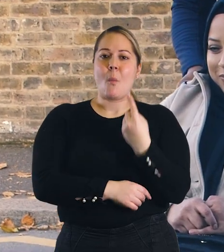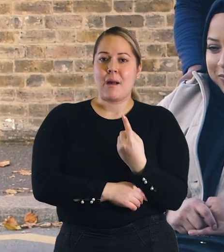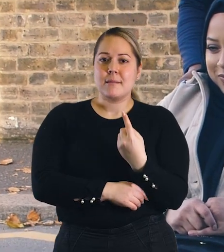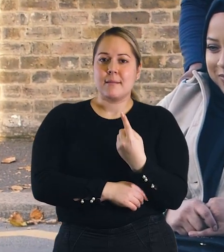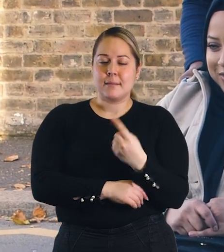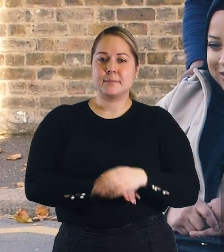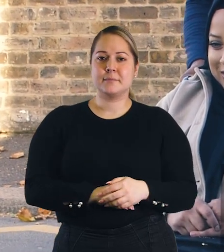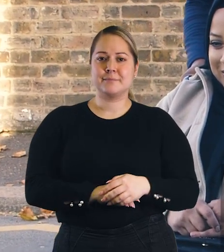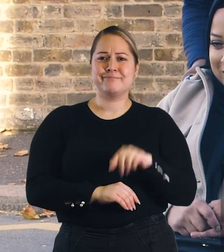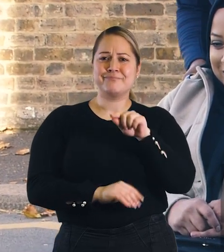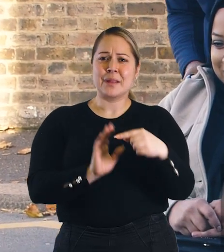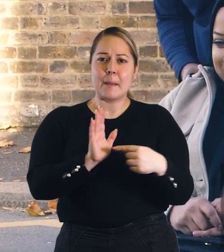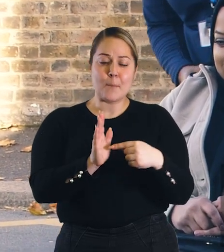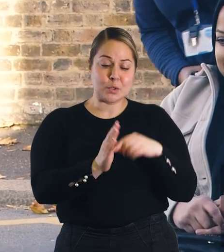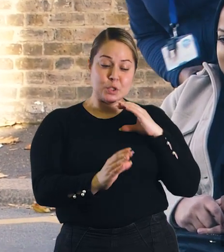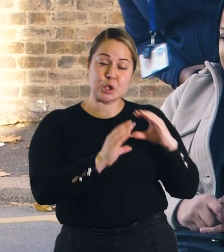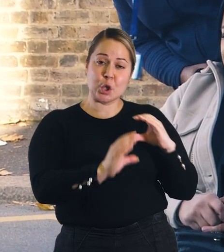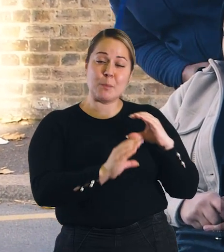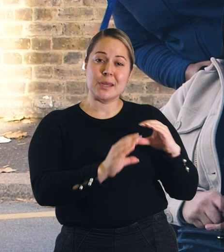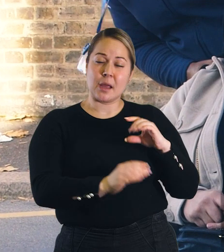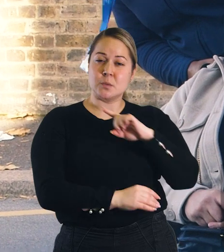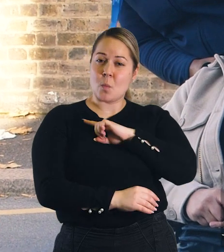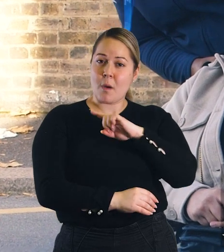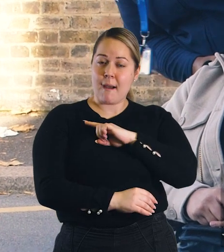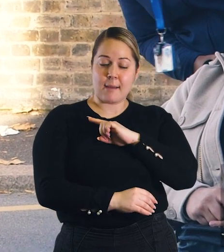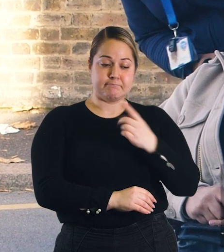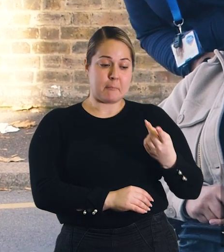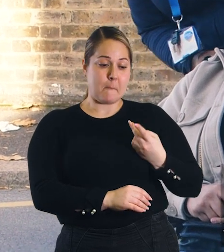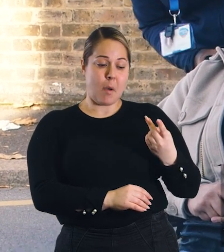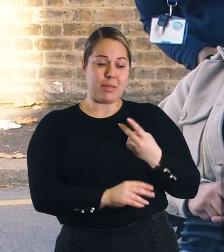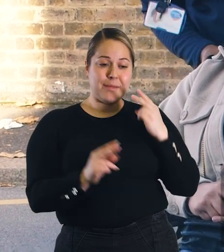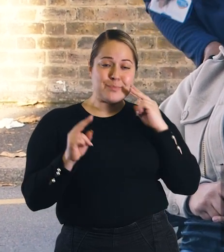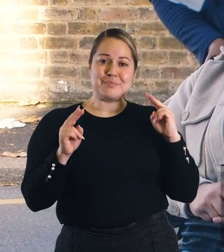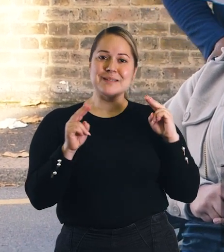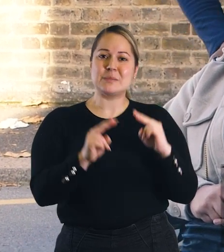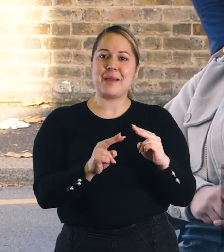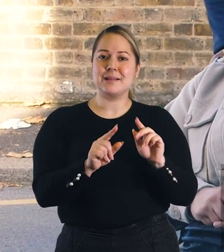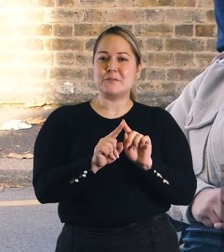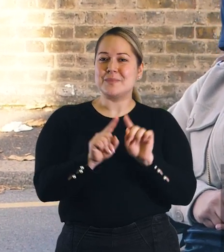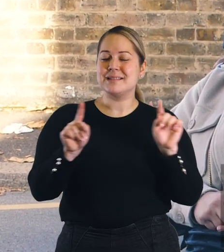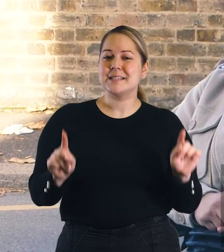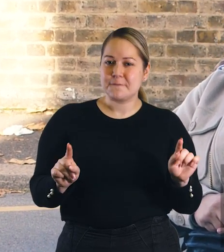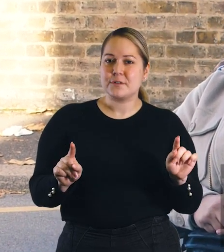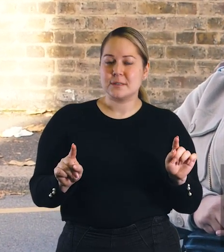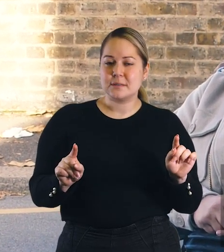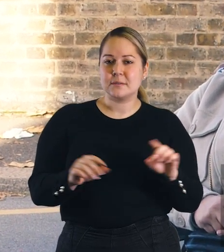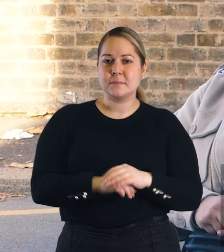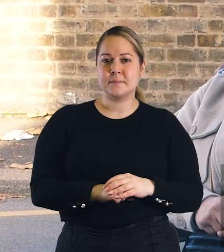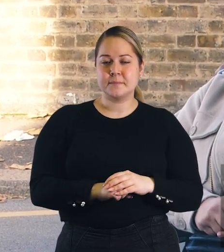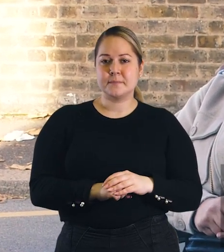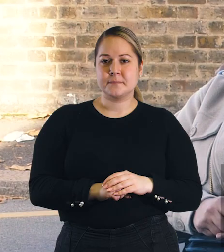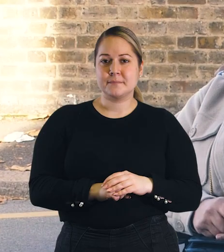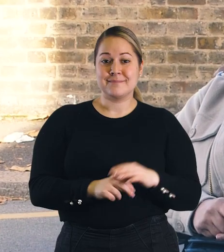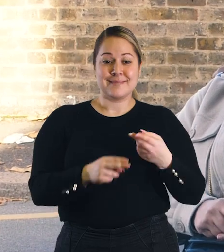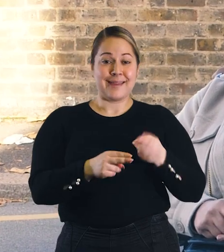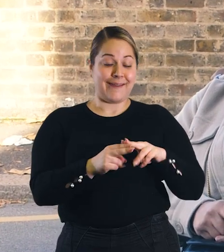become 1. It's important to communicate because you and the person don't see the same